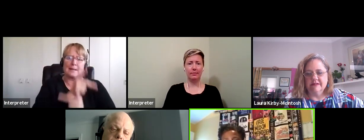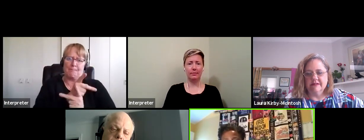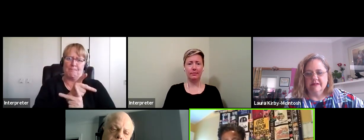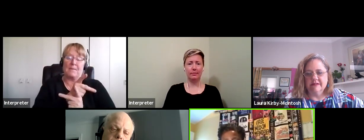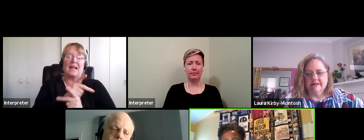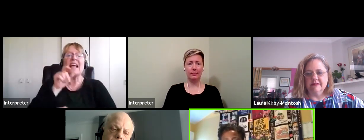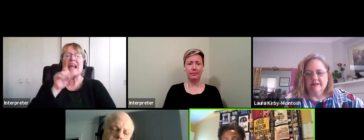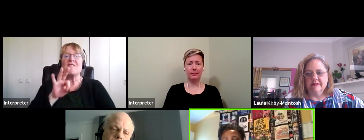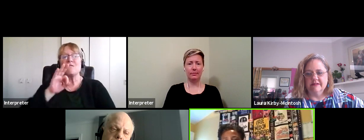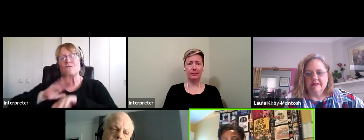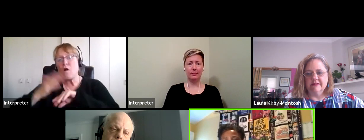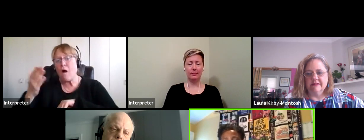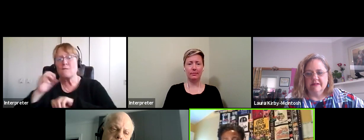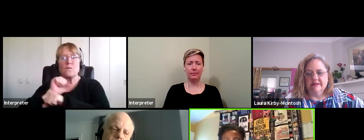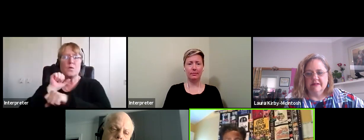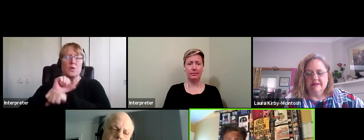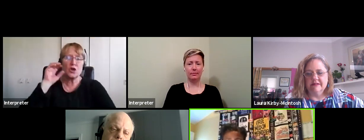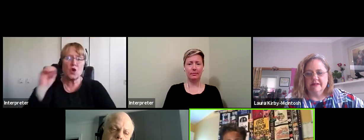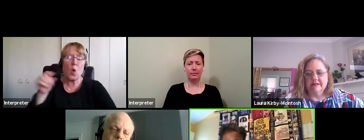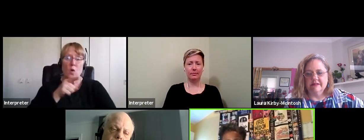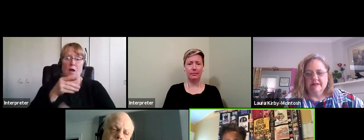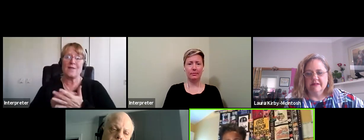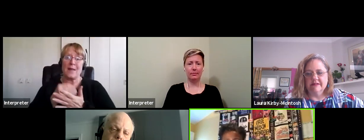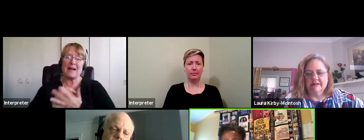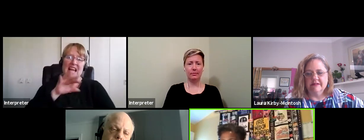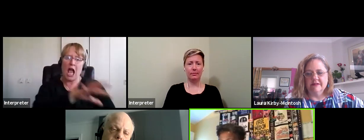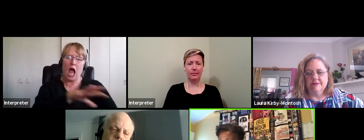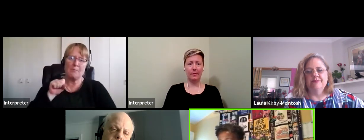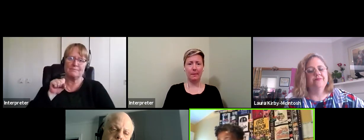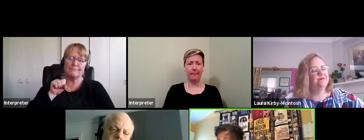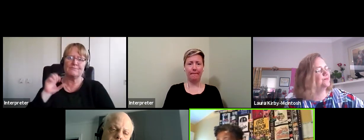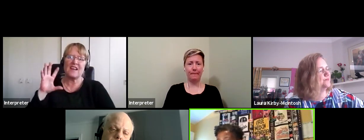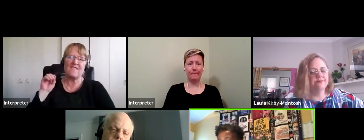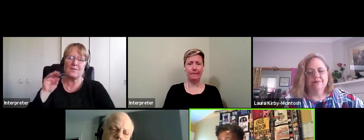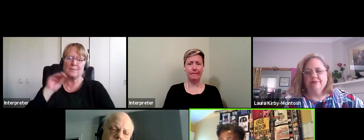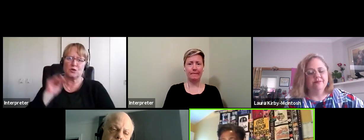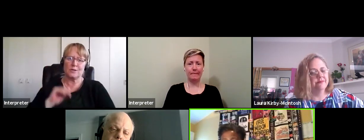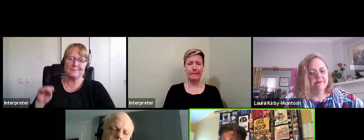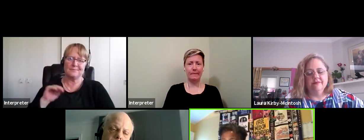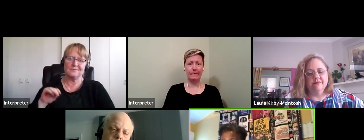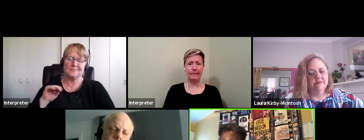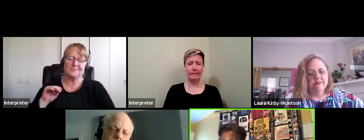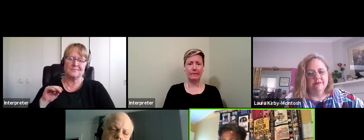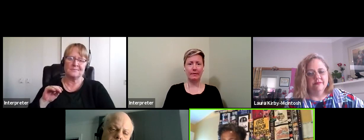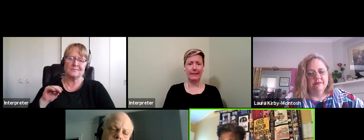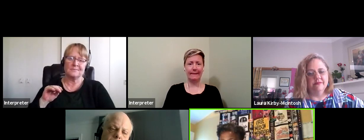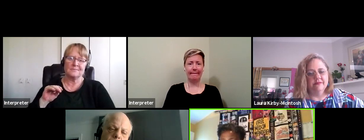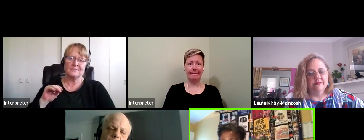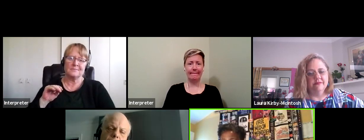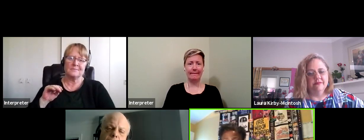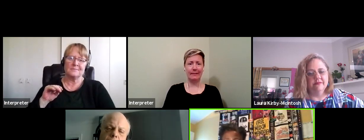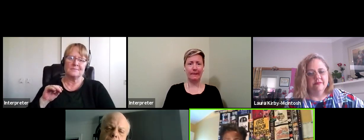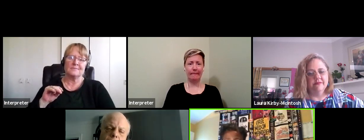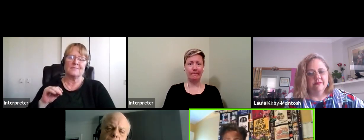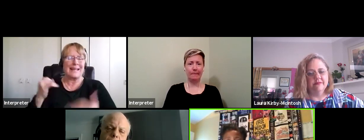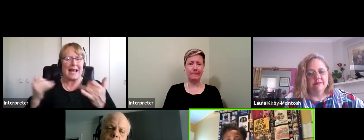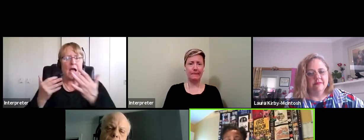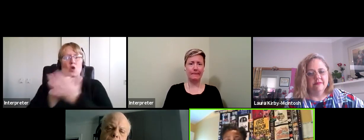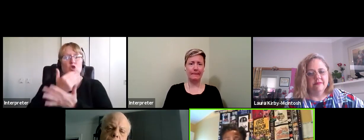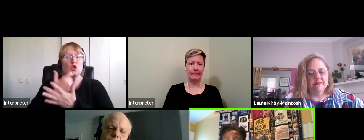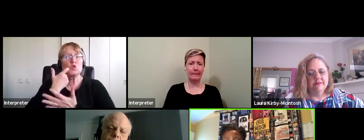become unemployed, that money is clawed back at 50% rate. And with the CERB, the newly announced